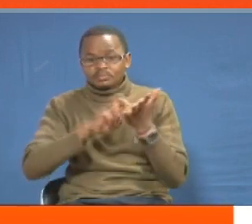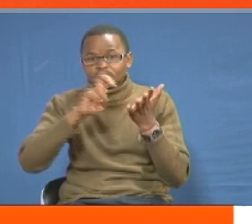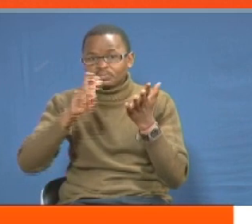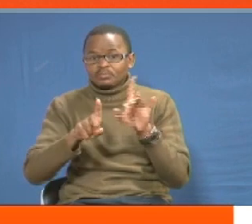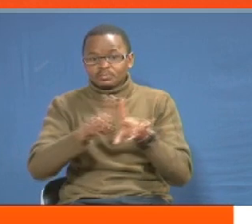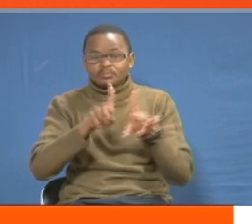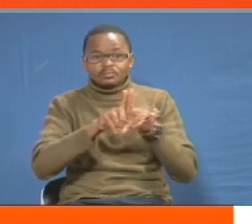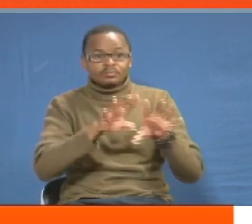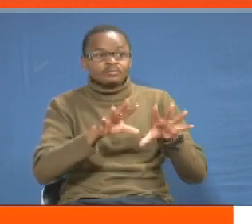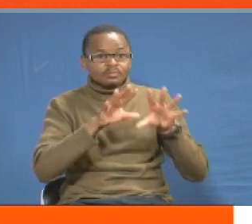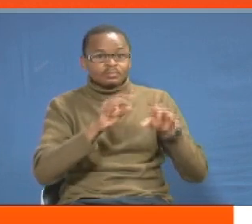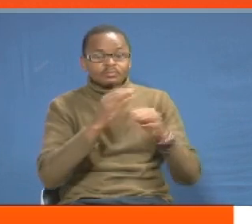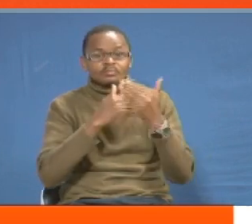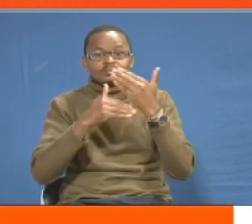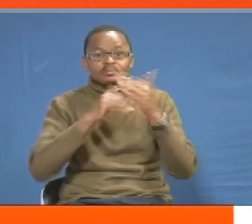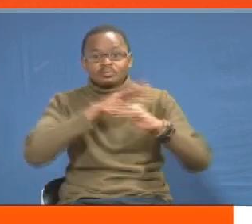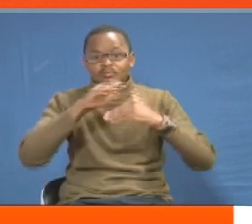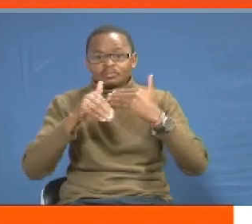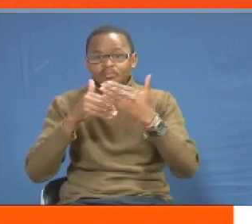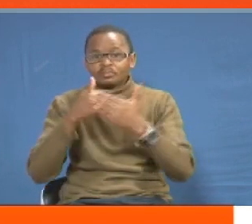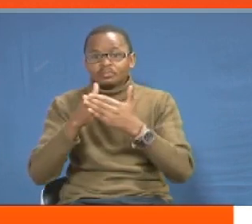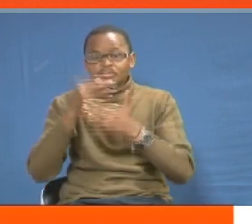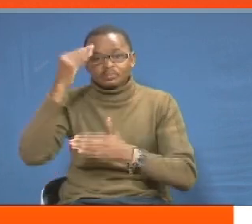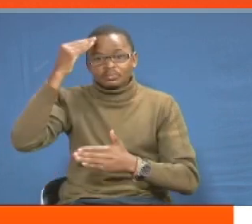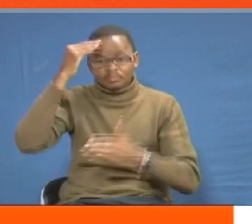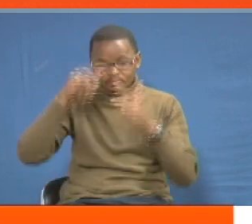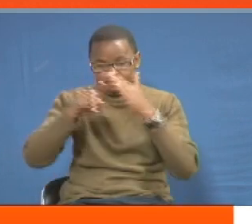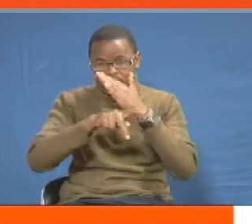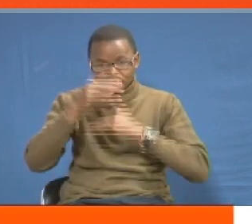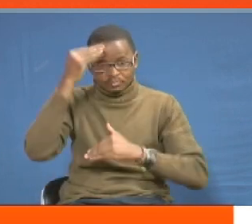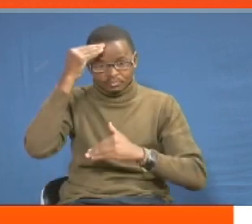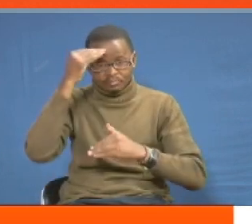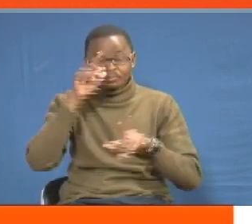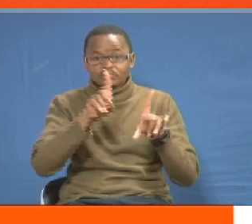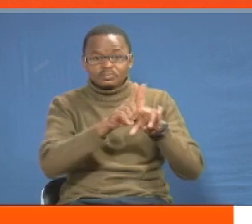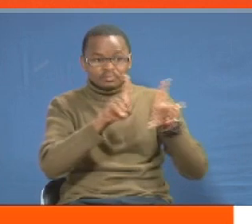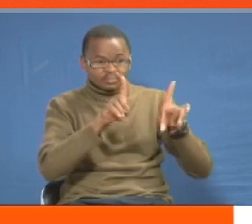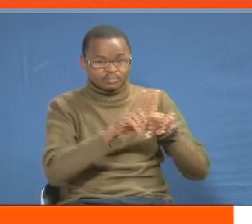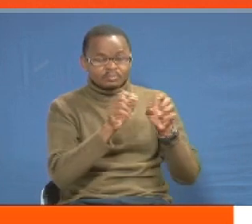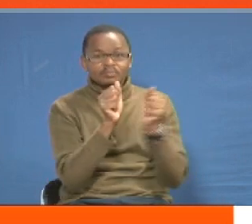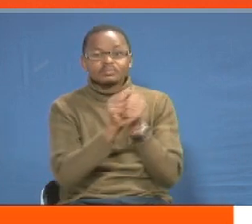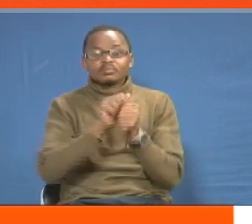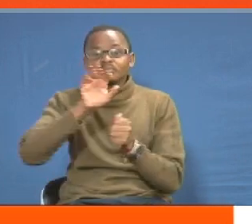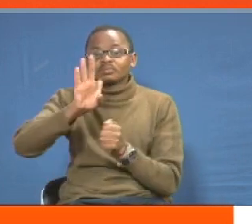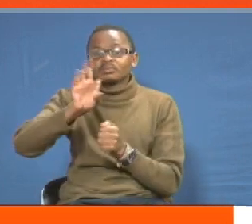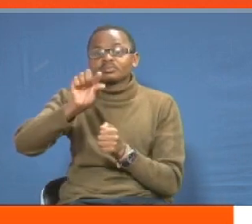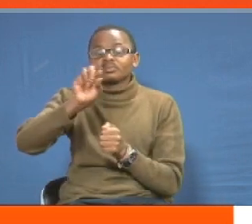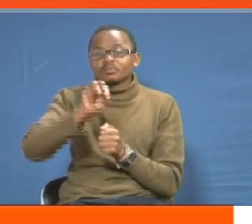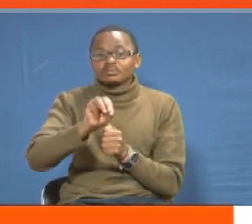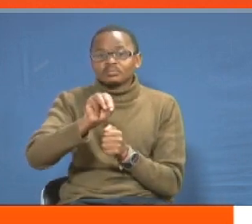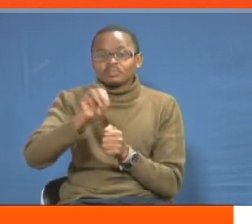retired president also took up the universal education, universal primary education, it should be the case with